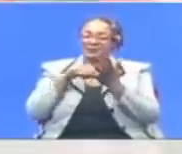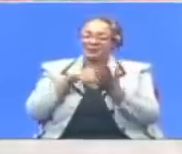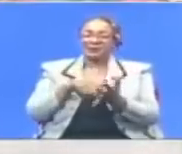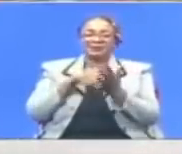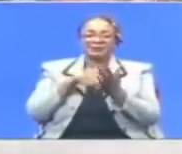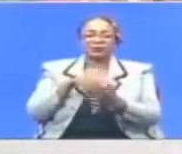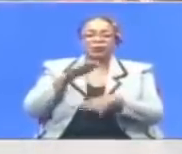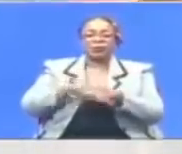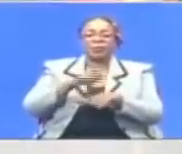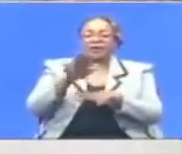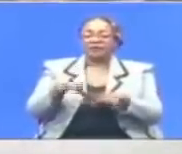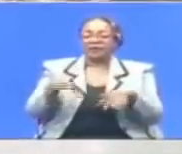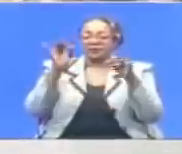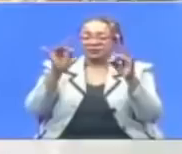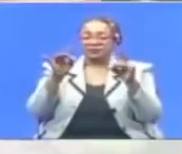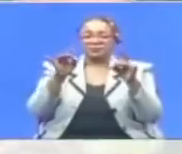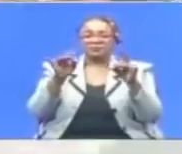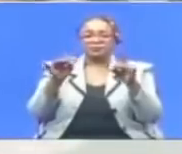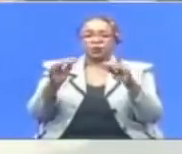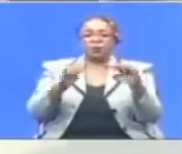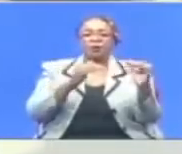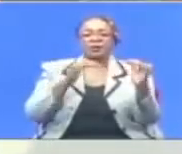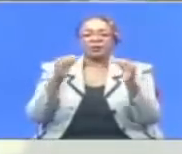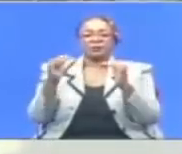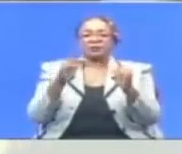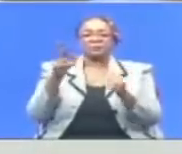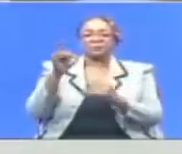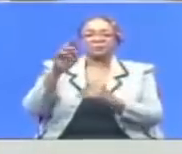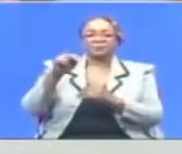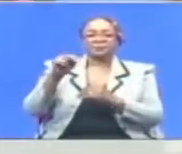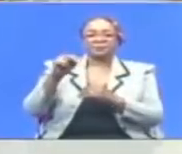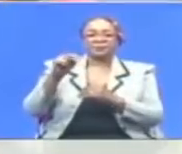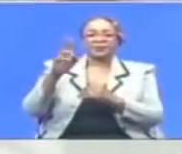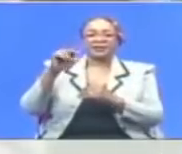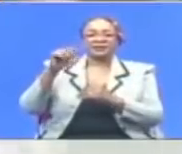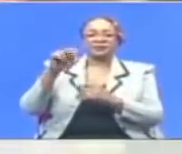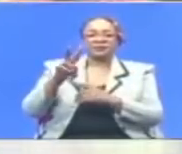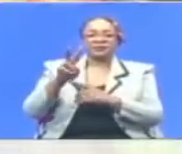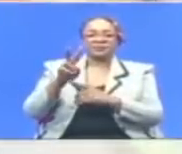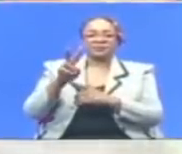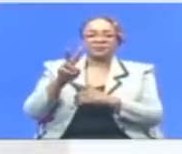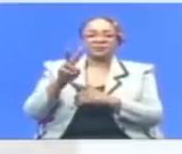finding common ground. Kennedy Murethi, NTV.